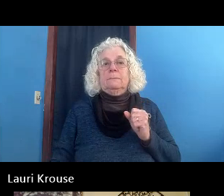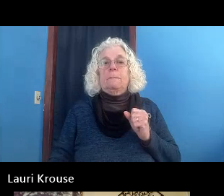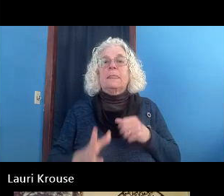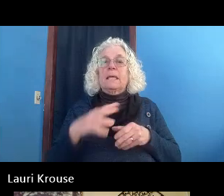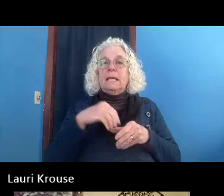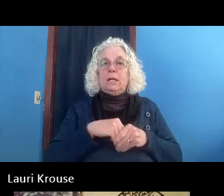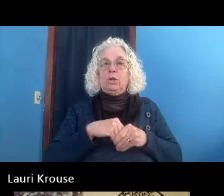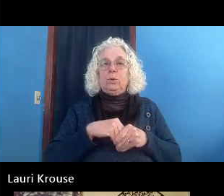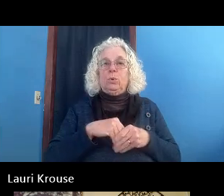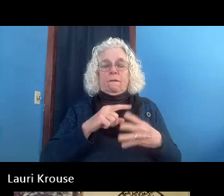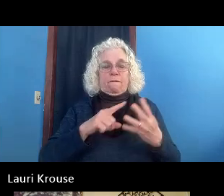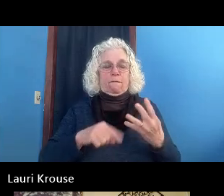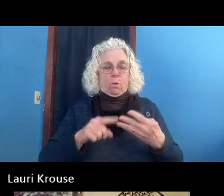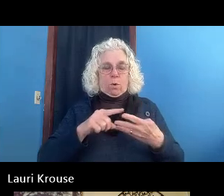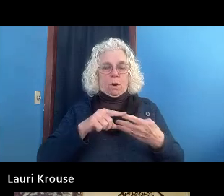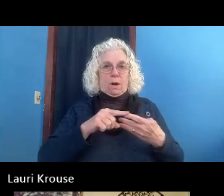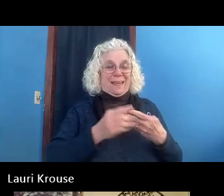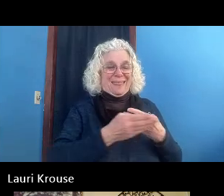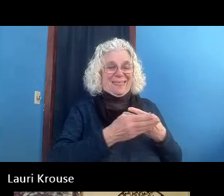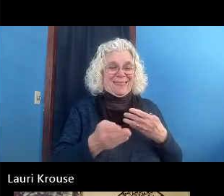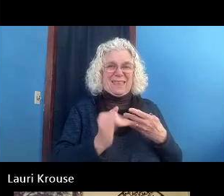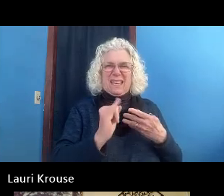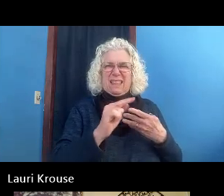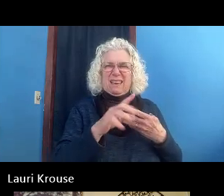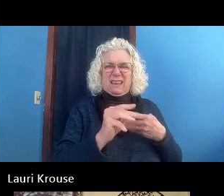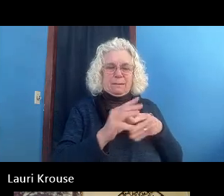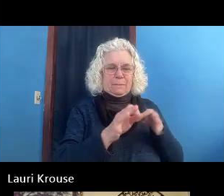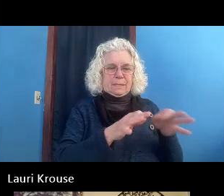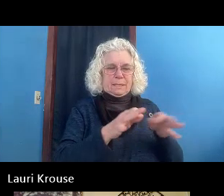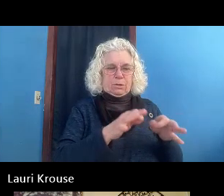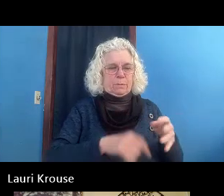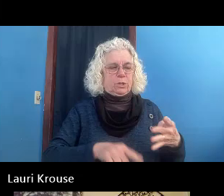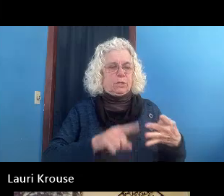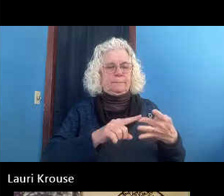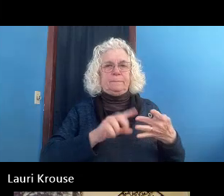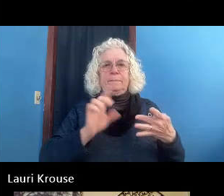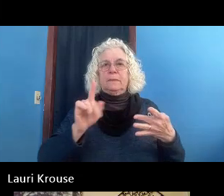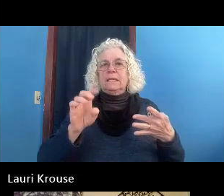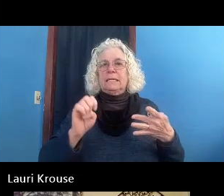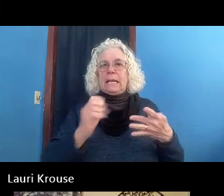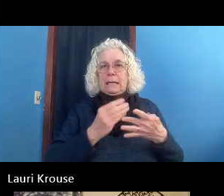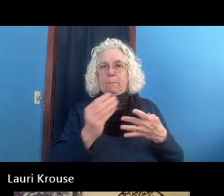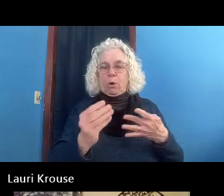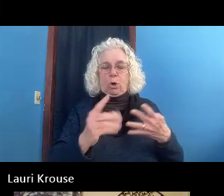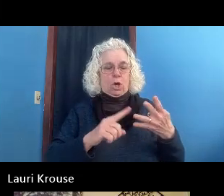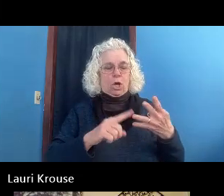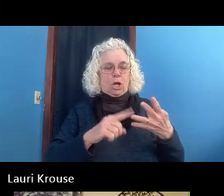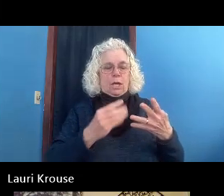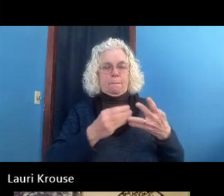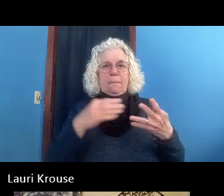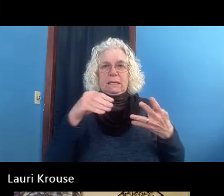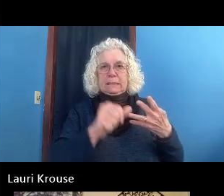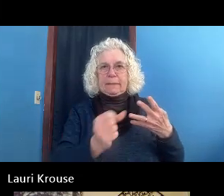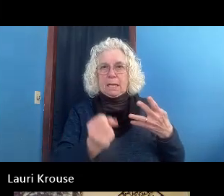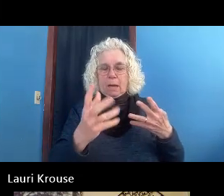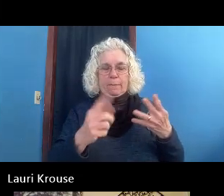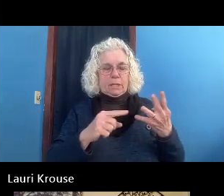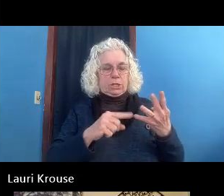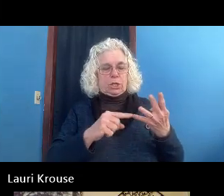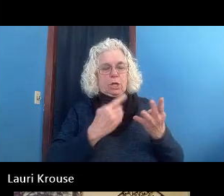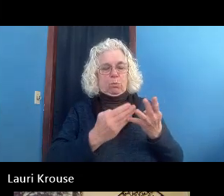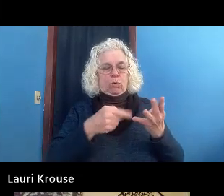the description of the item, the date in which it was purchased, the amount spent, and proof that it's paid. If it meets